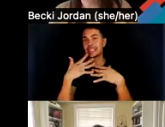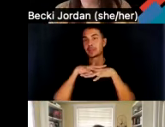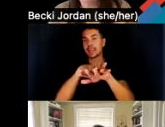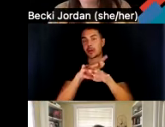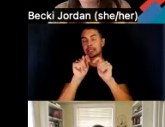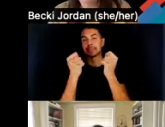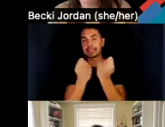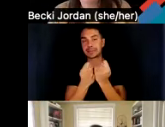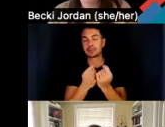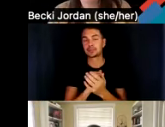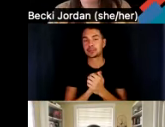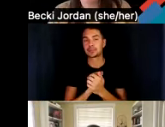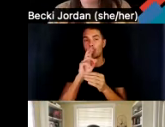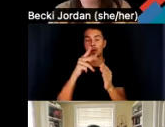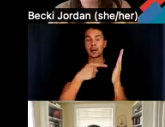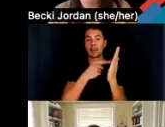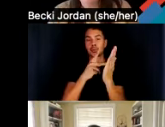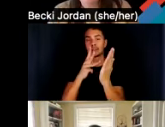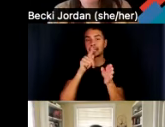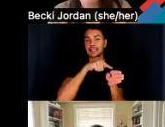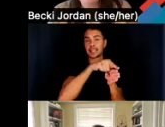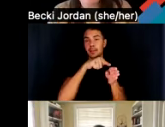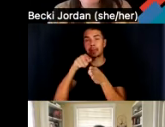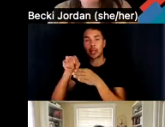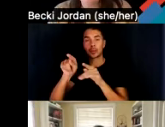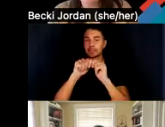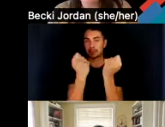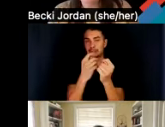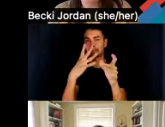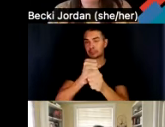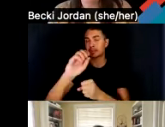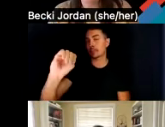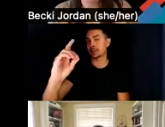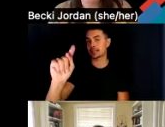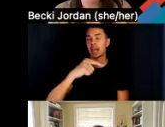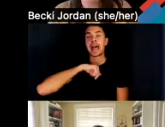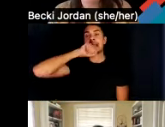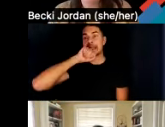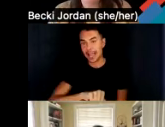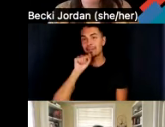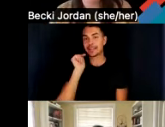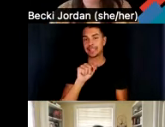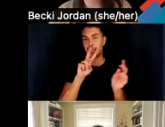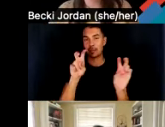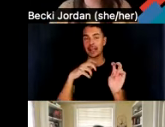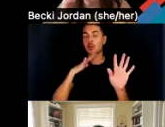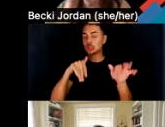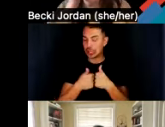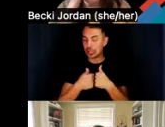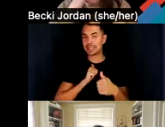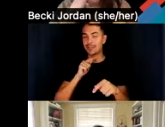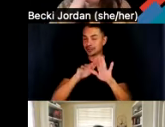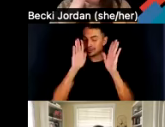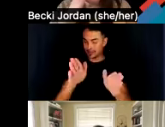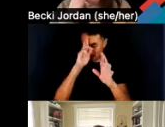this is a topic I love to talk about. So I am really going to challenge myself to stay at that